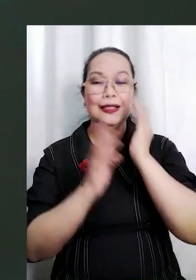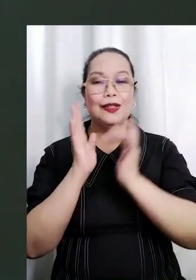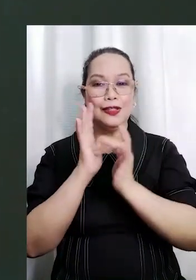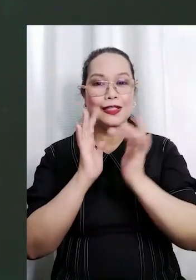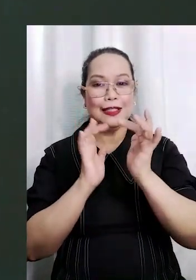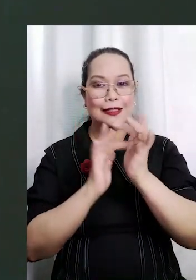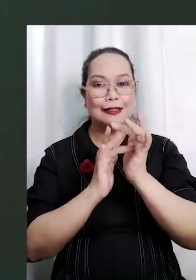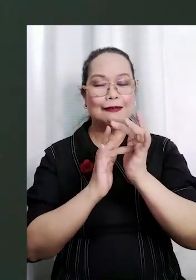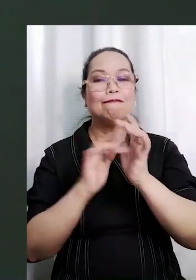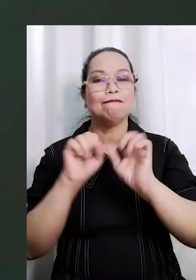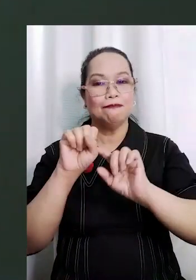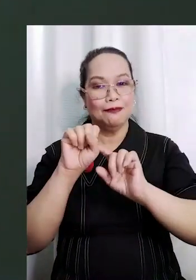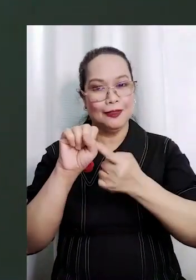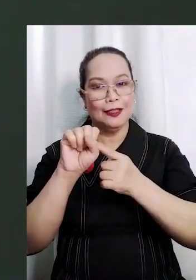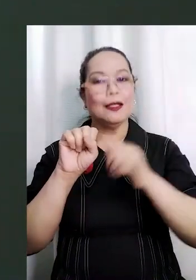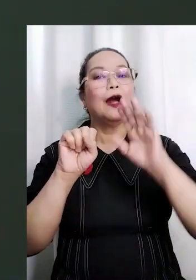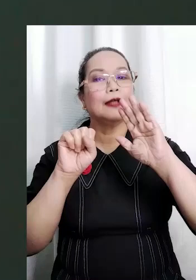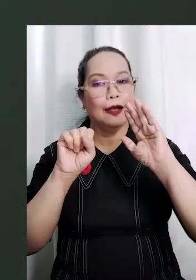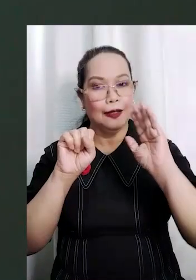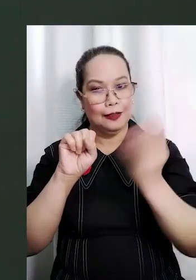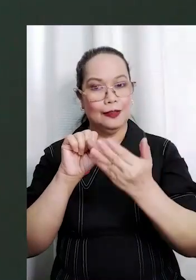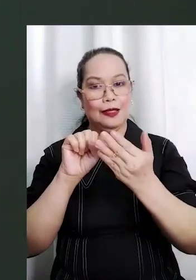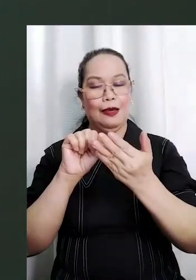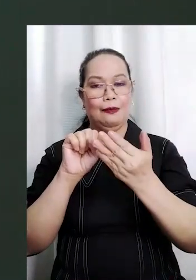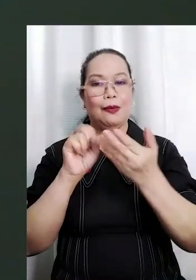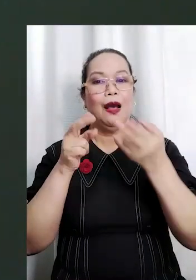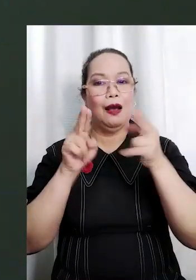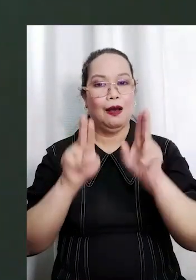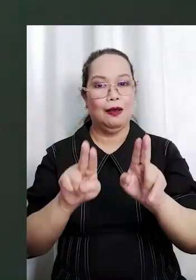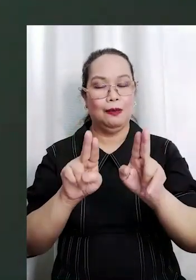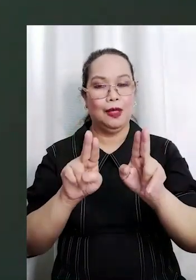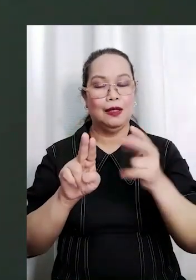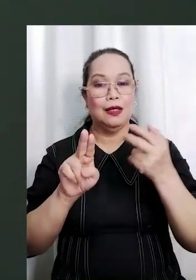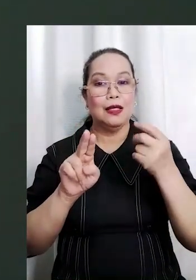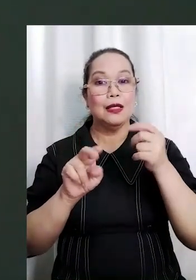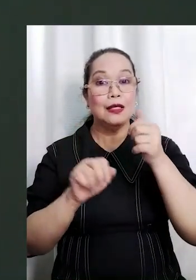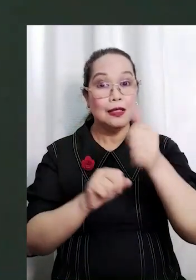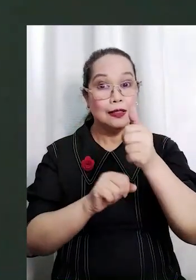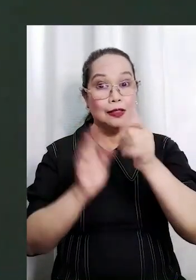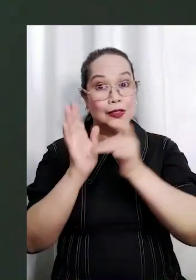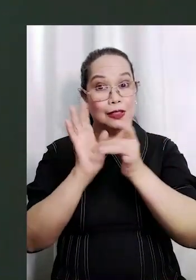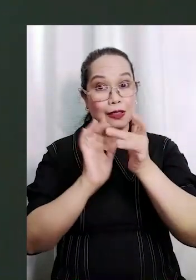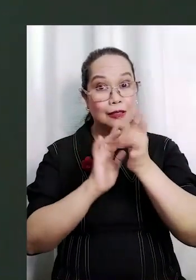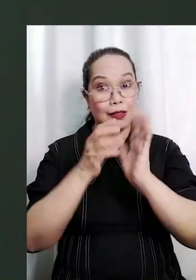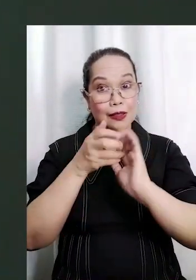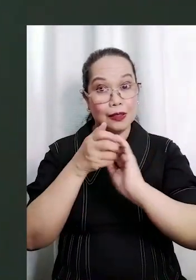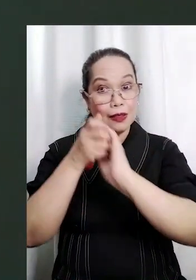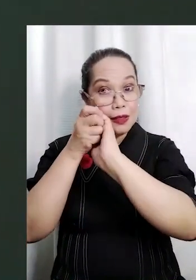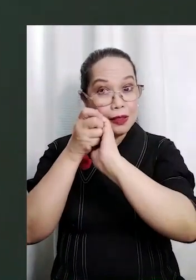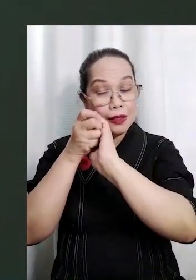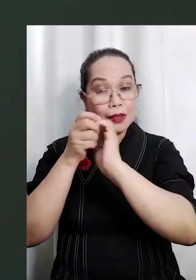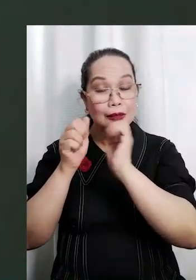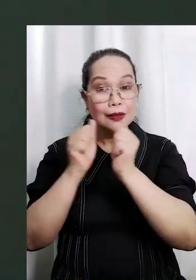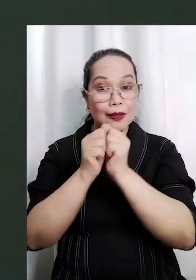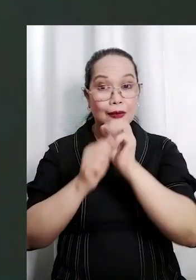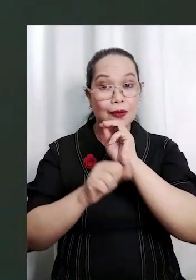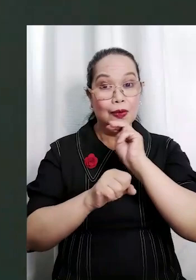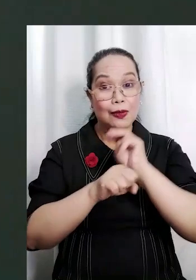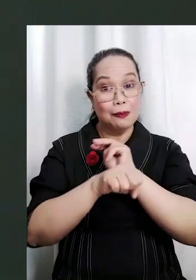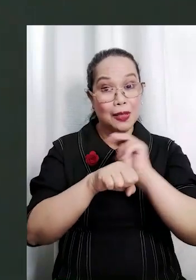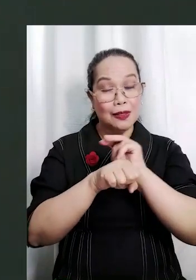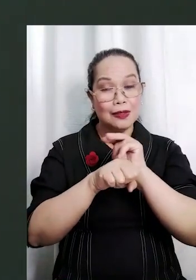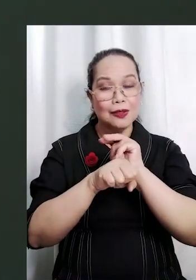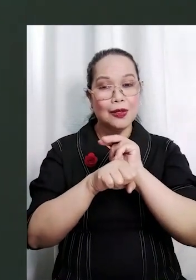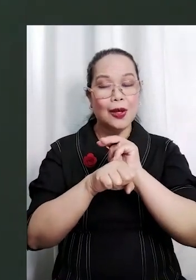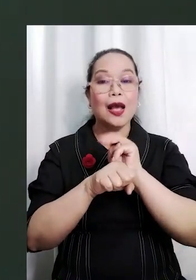Jesus launched his public ministry? He engaged in his mission, and as we know the